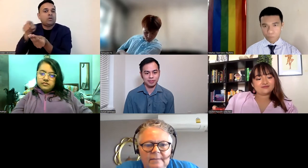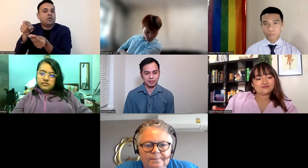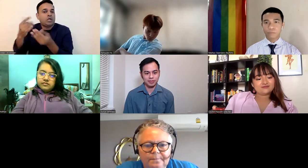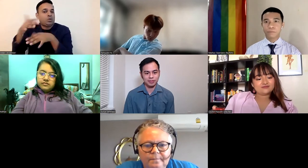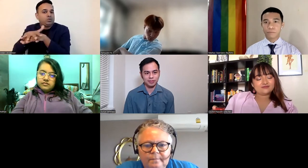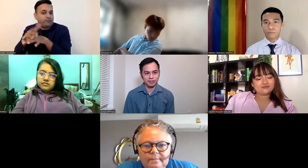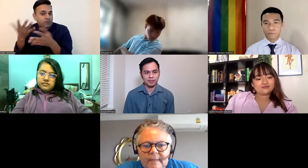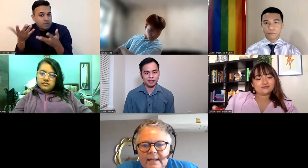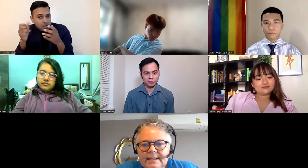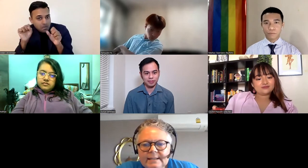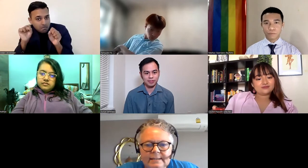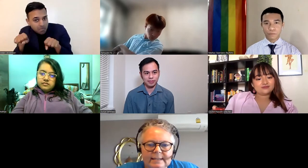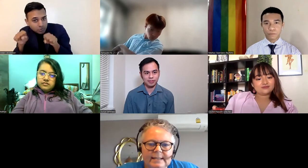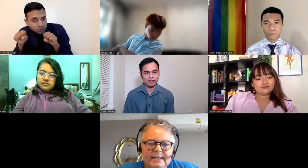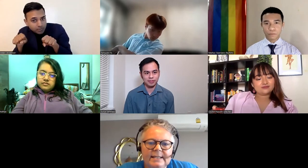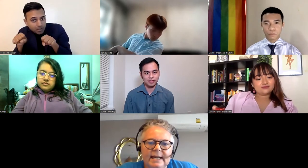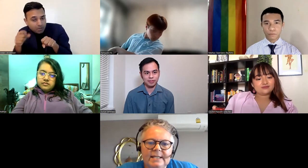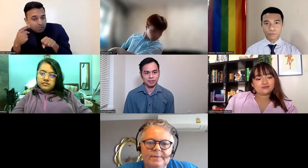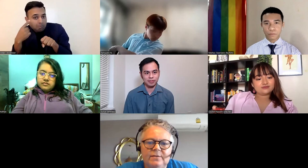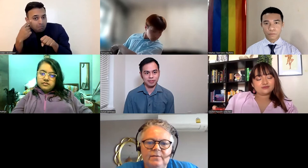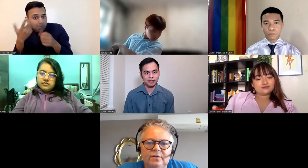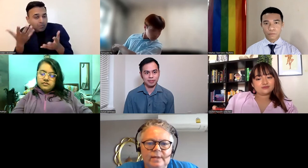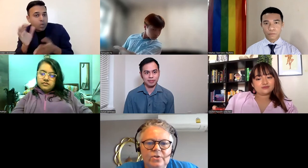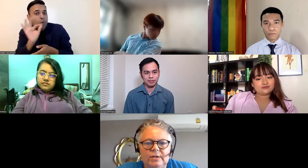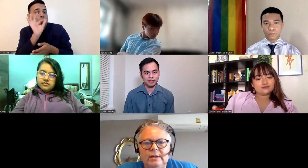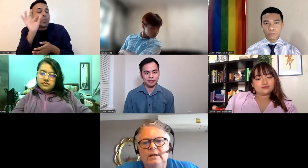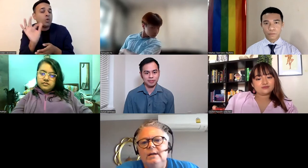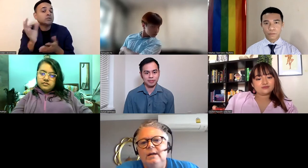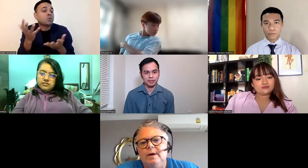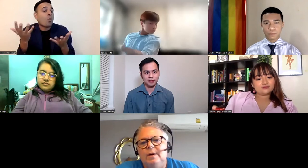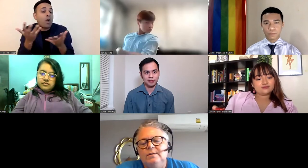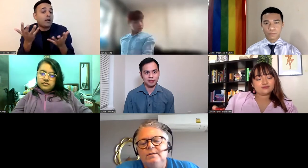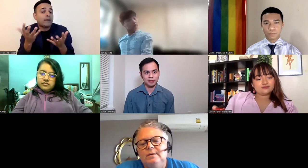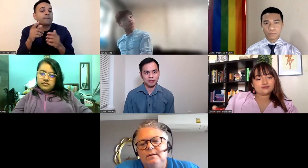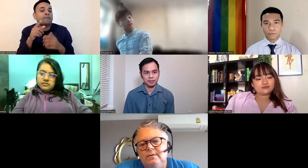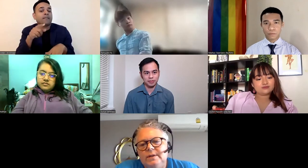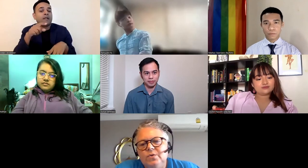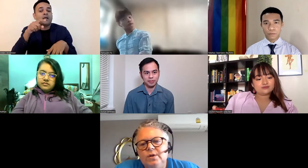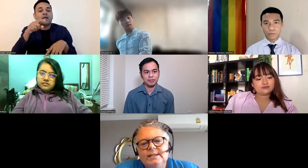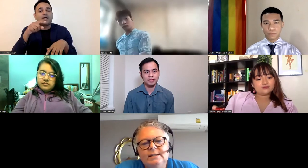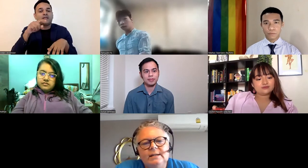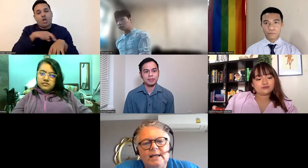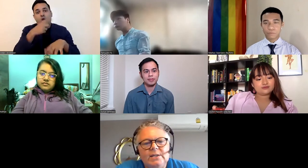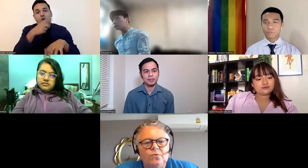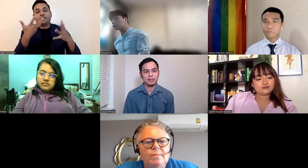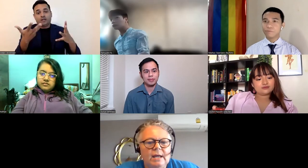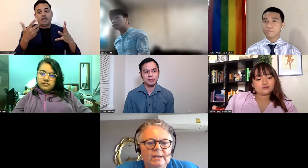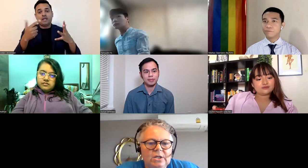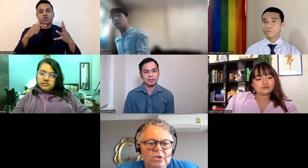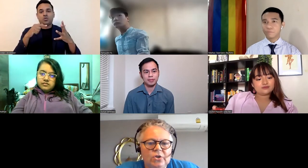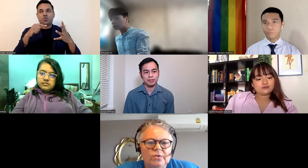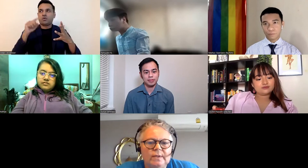think Let's take these aspects of the question about resources in the classroom,